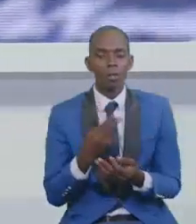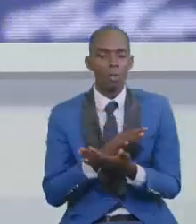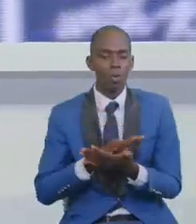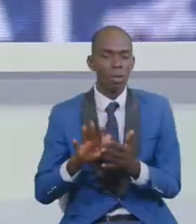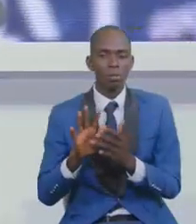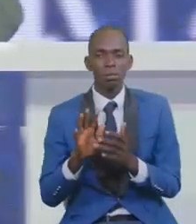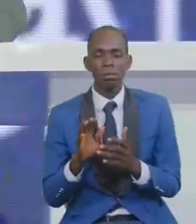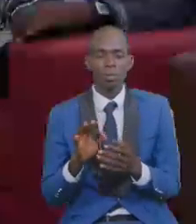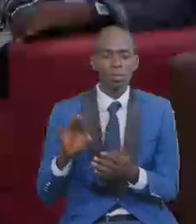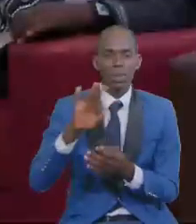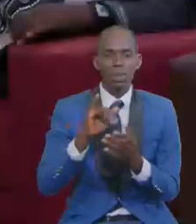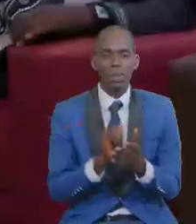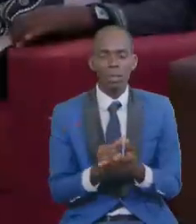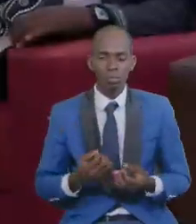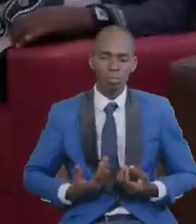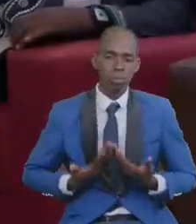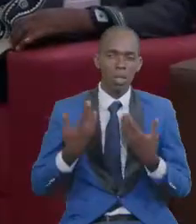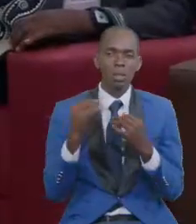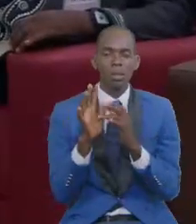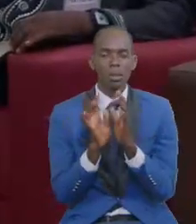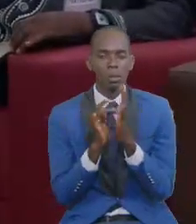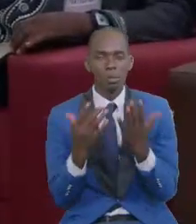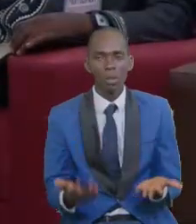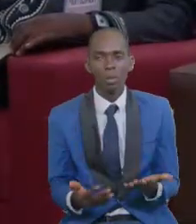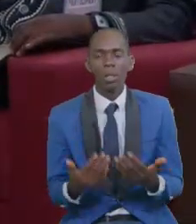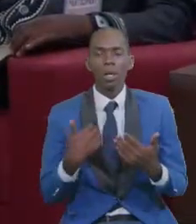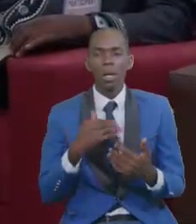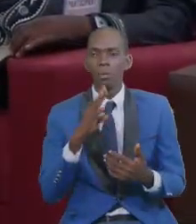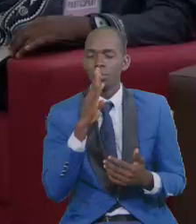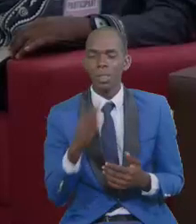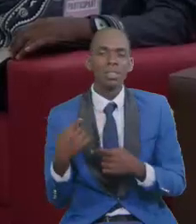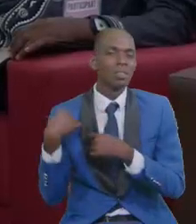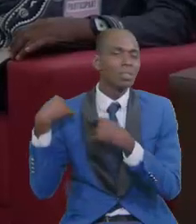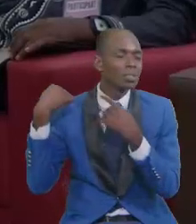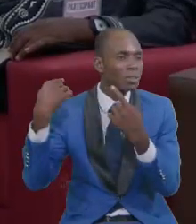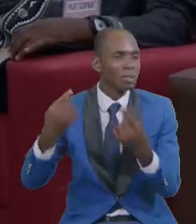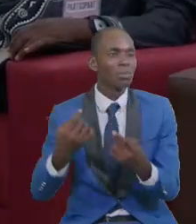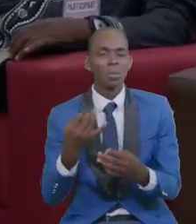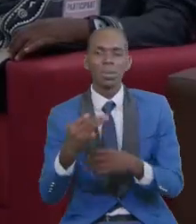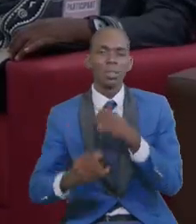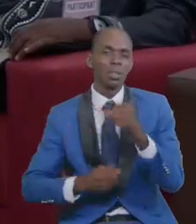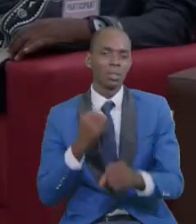Bible has been from all eternity, millions and millions and millions of years.